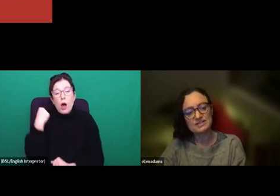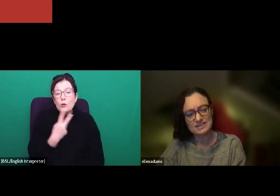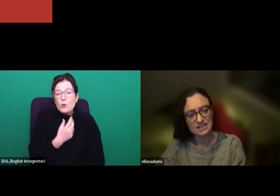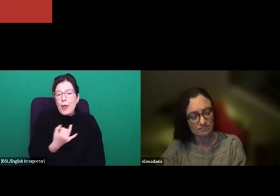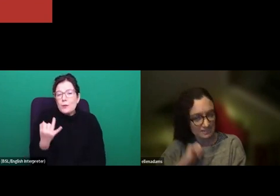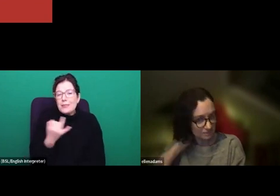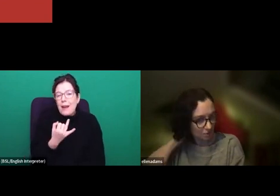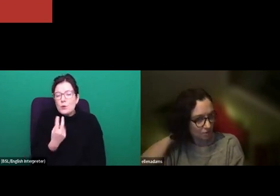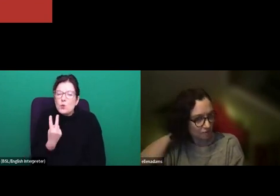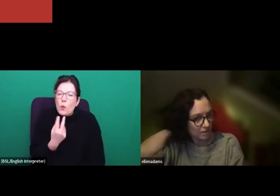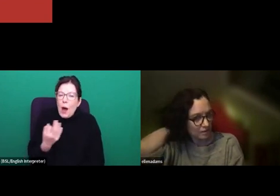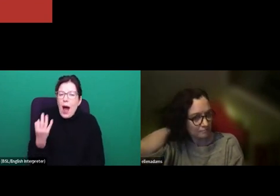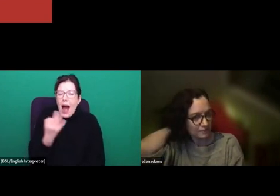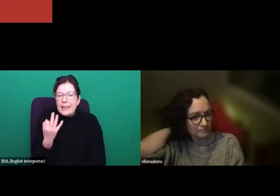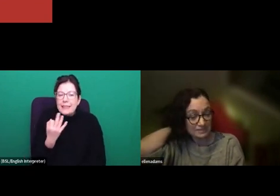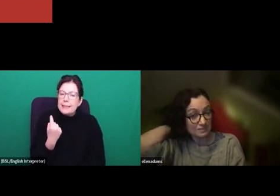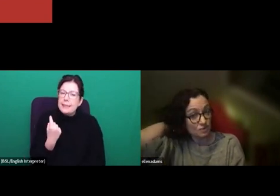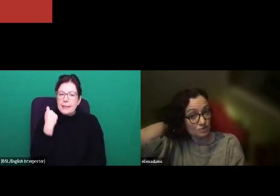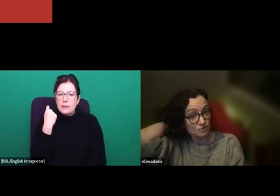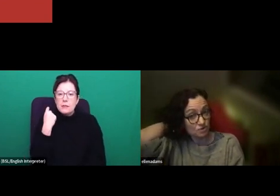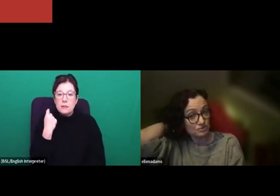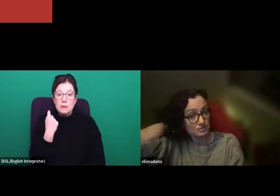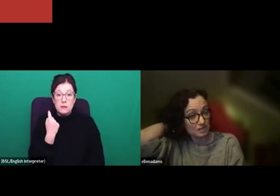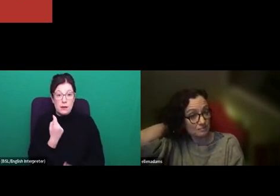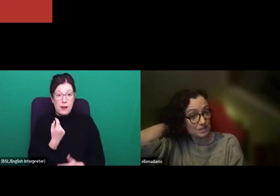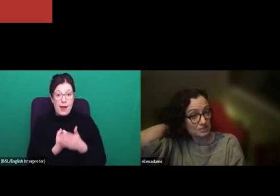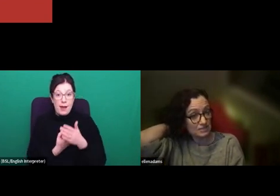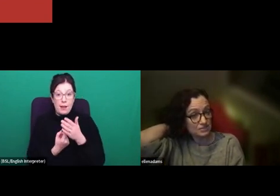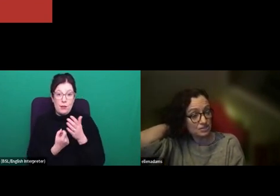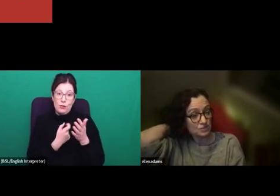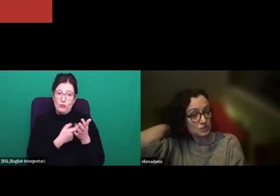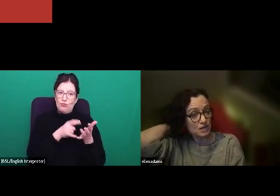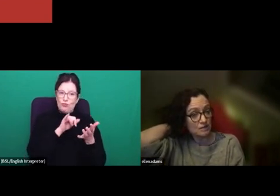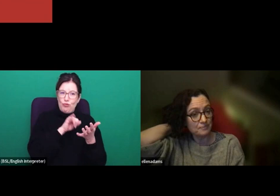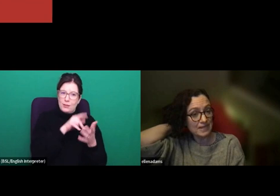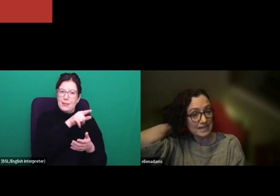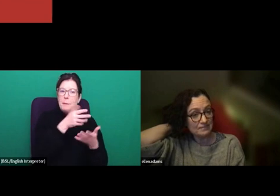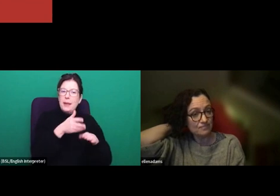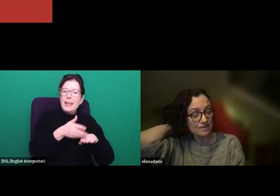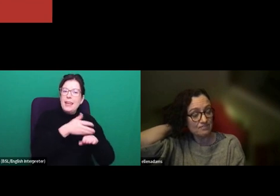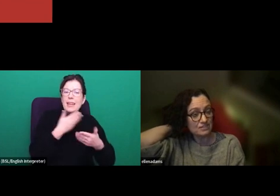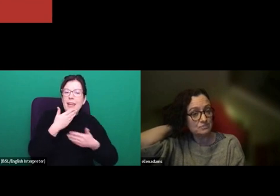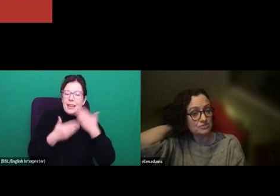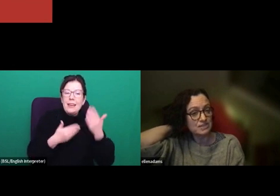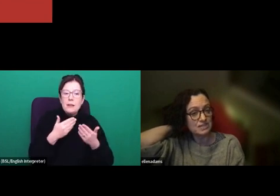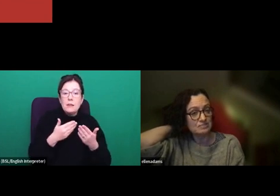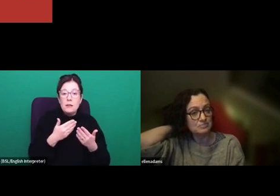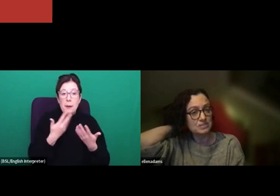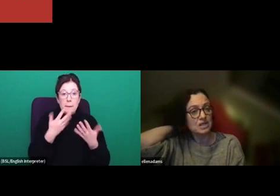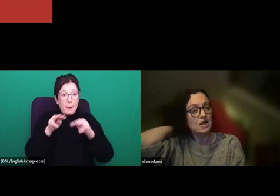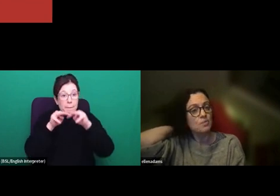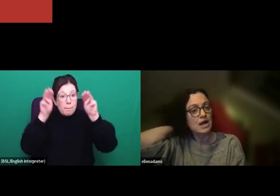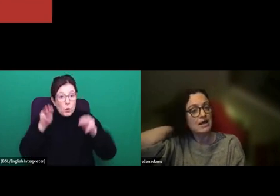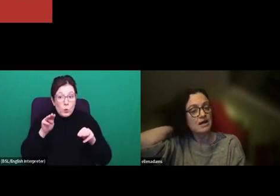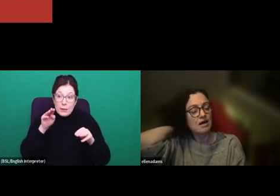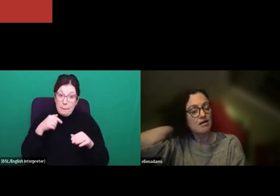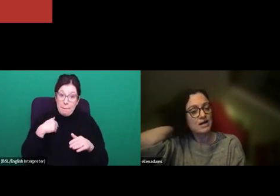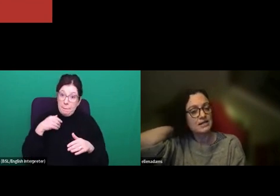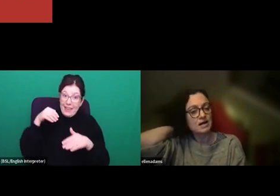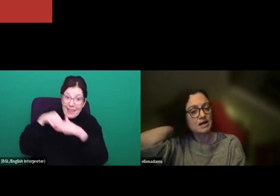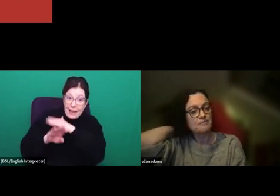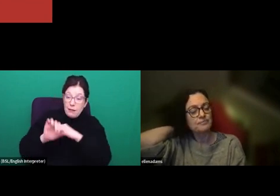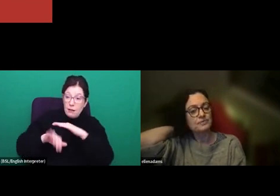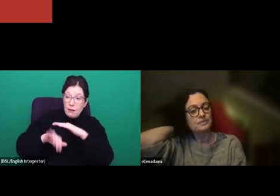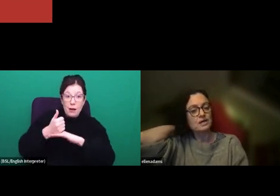2017-18 with a series of events that was alluded to in various museums, where